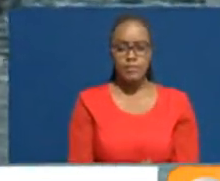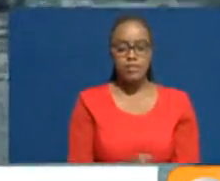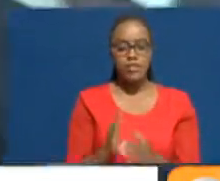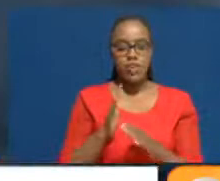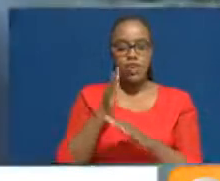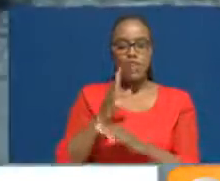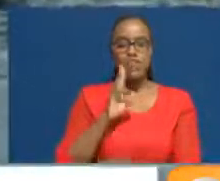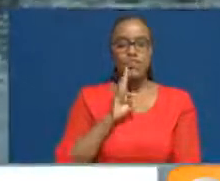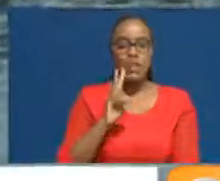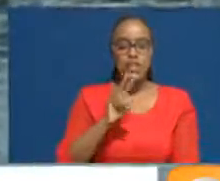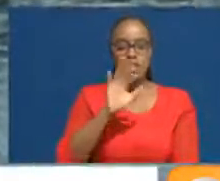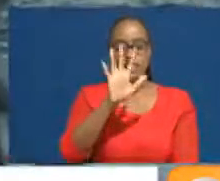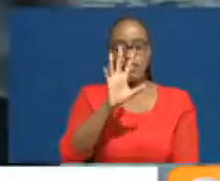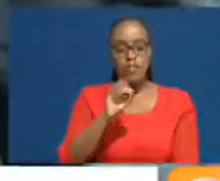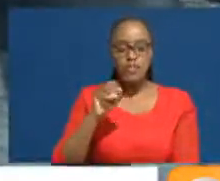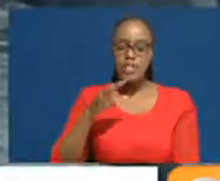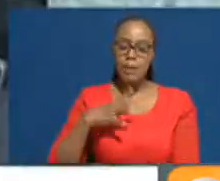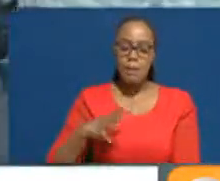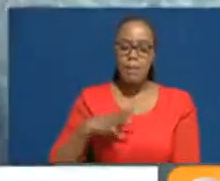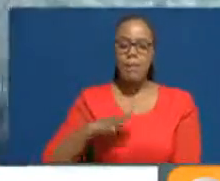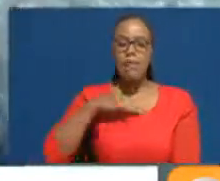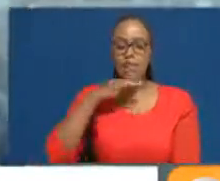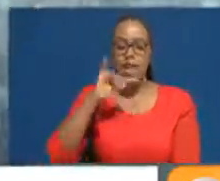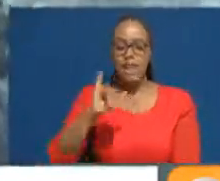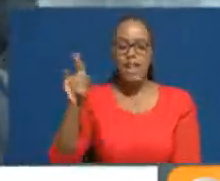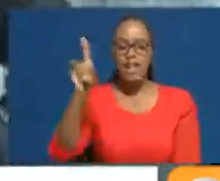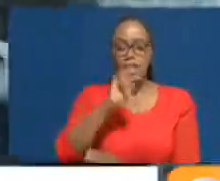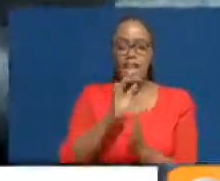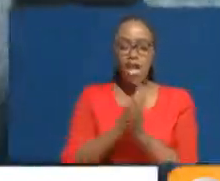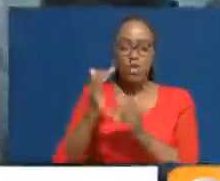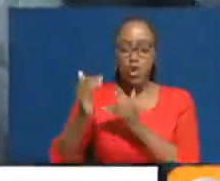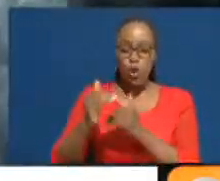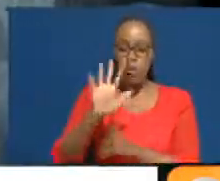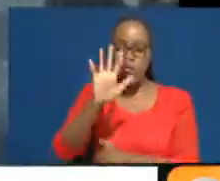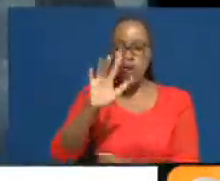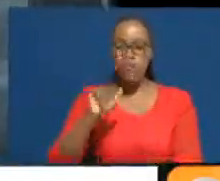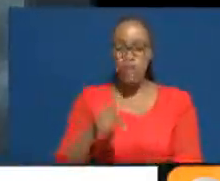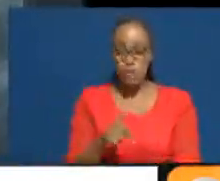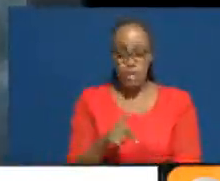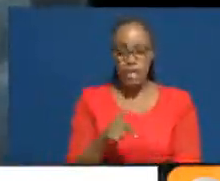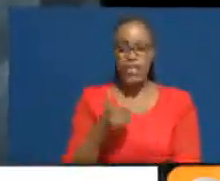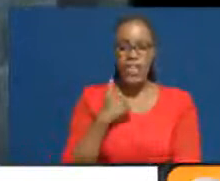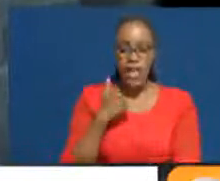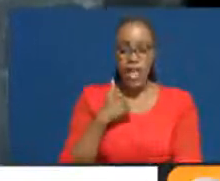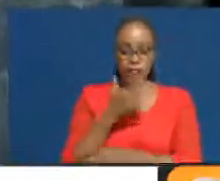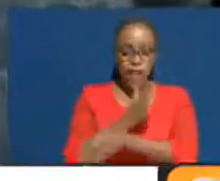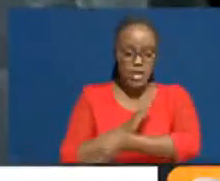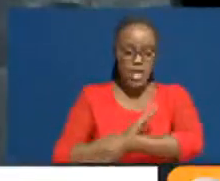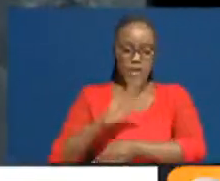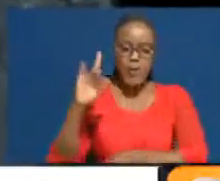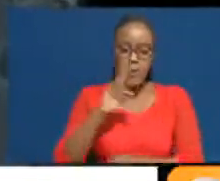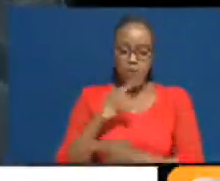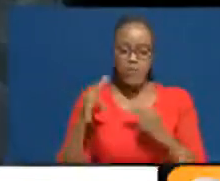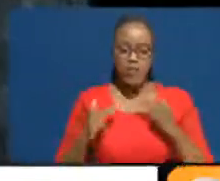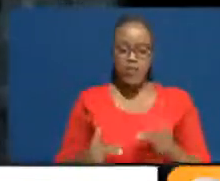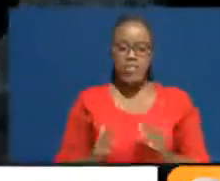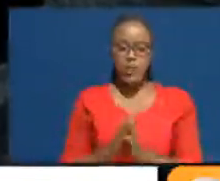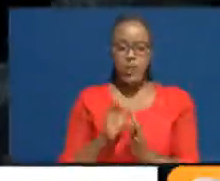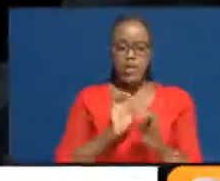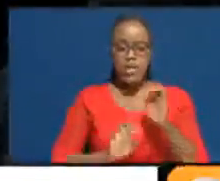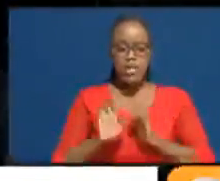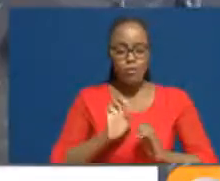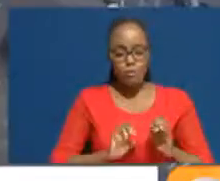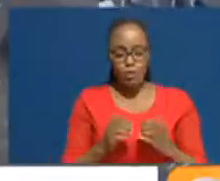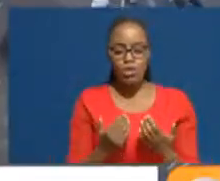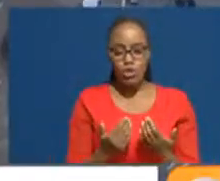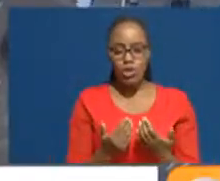Over 250 people died that day and close to 5,000 left with deep physical and emotional